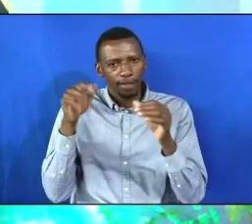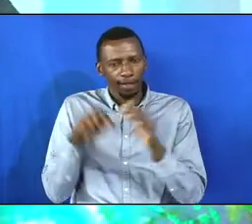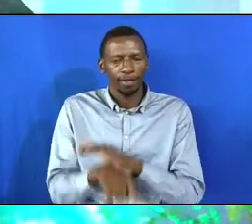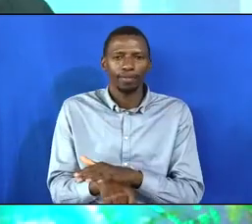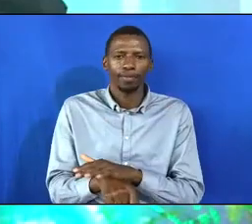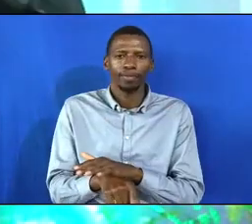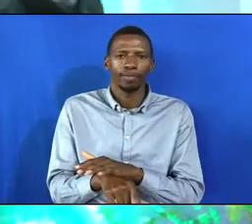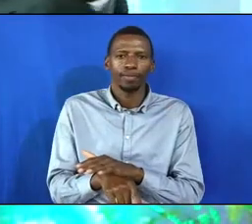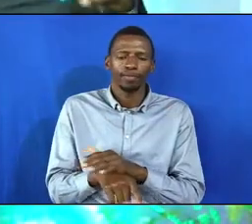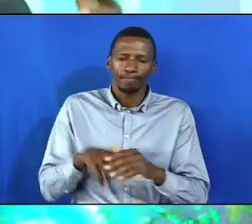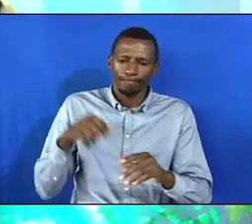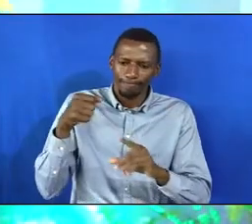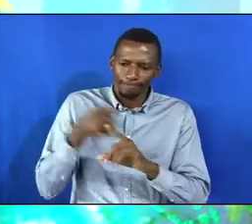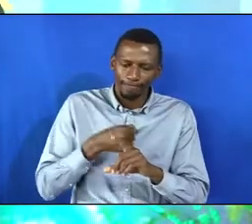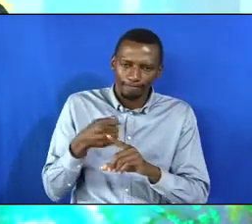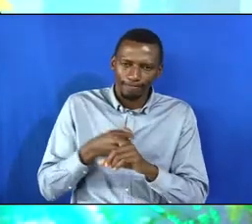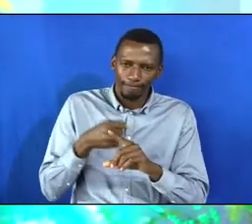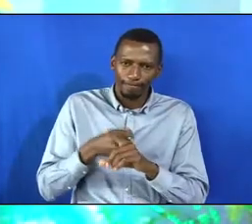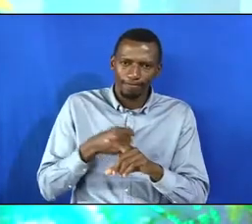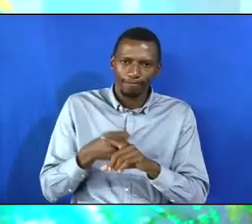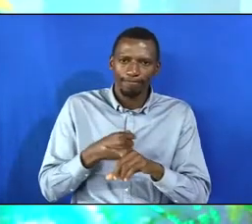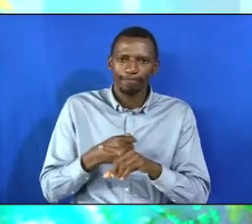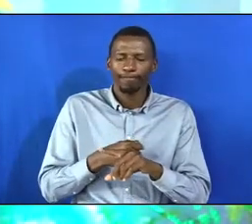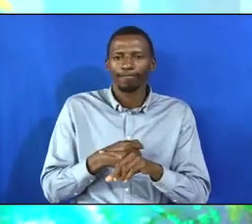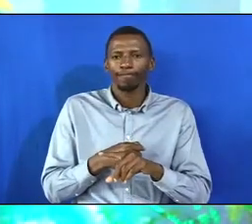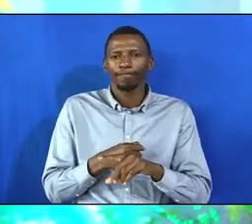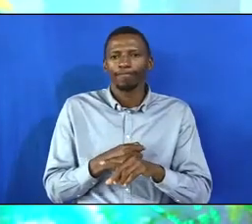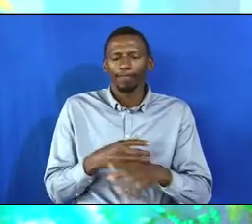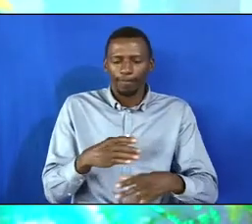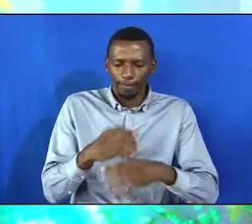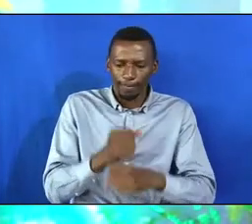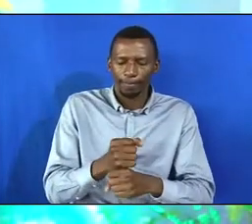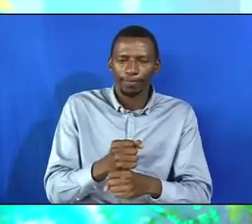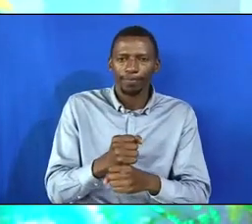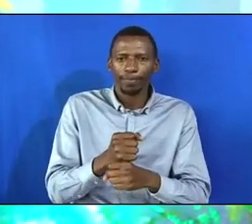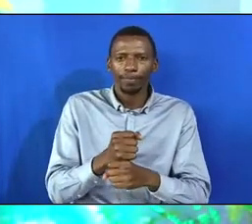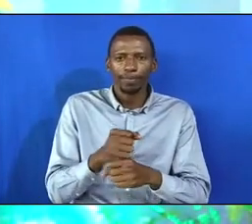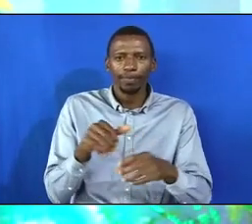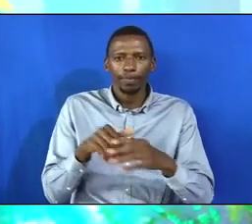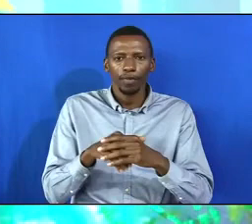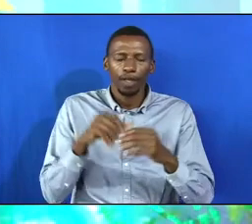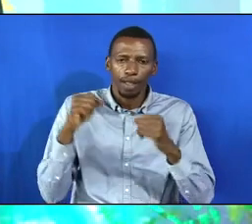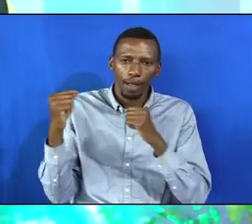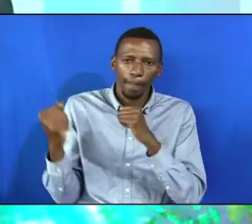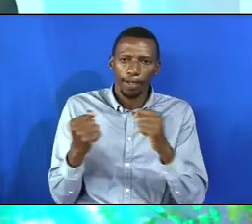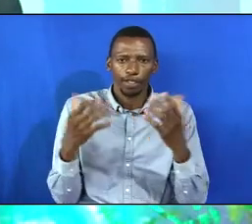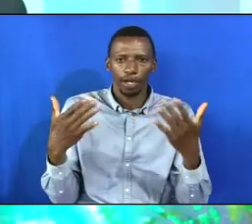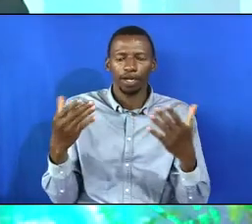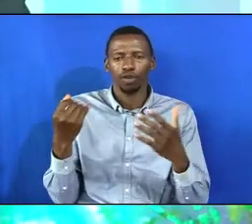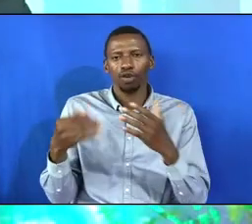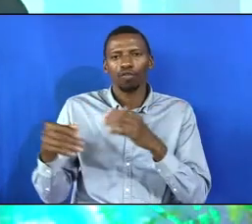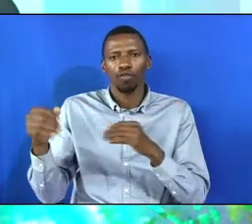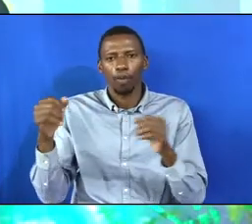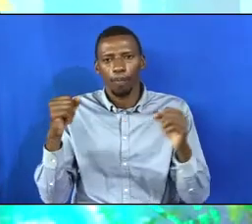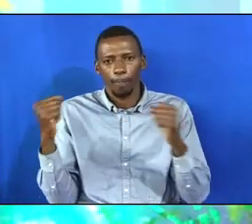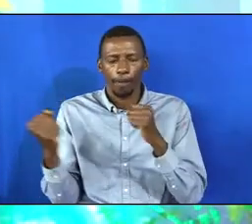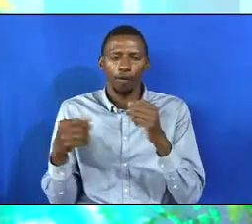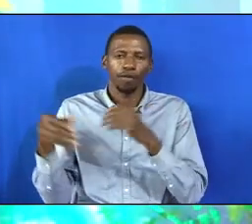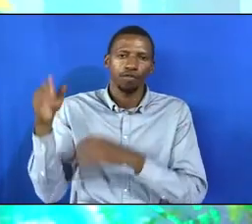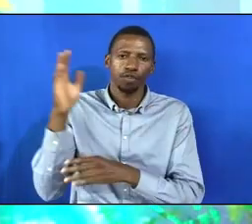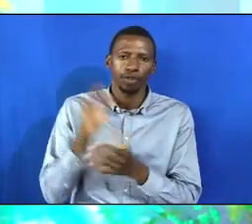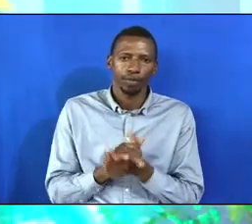hold upon the mighty arm of power. You know,